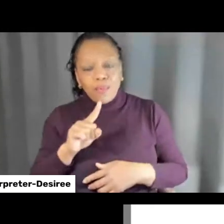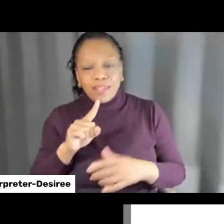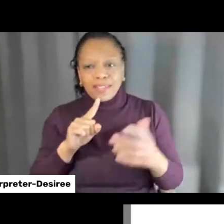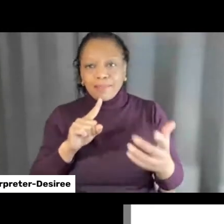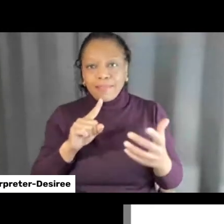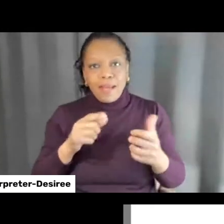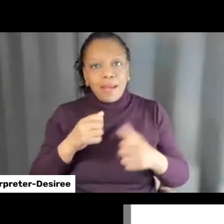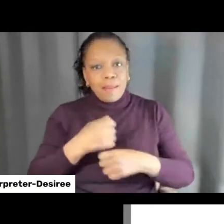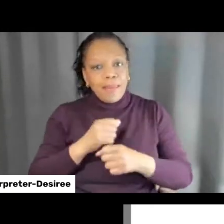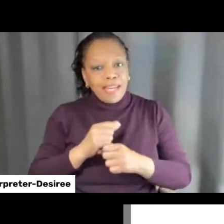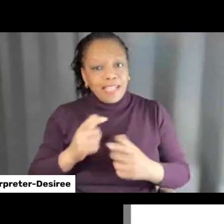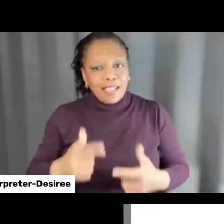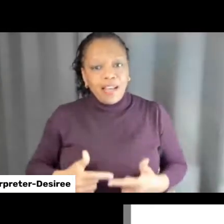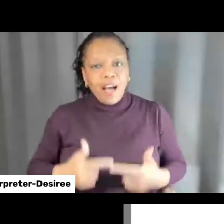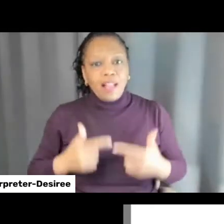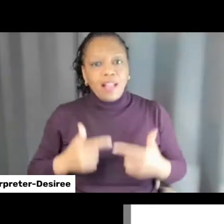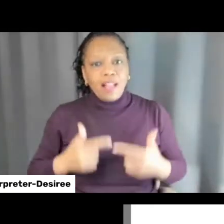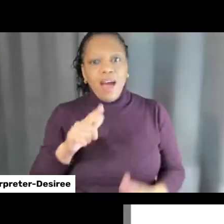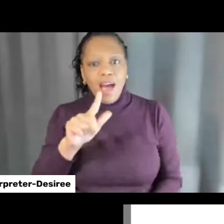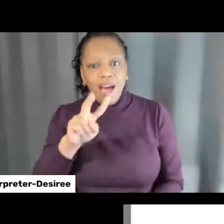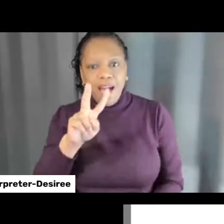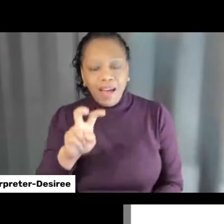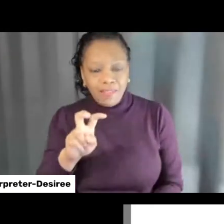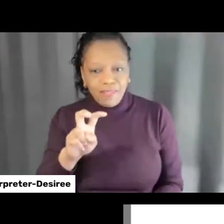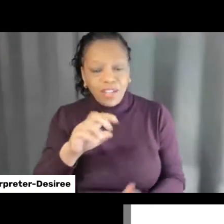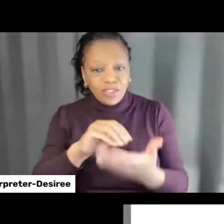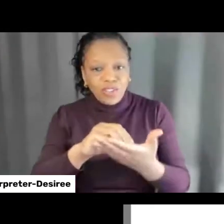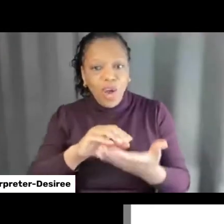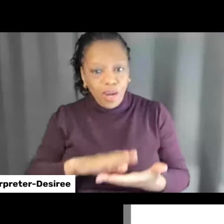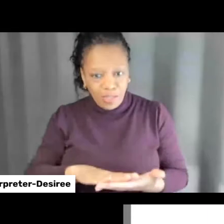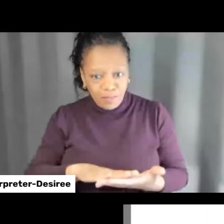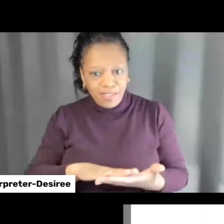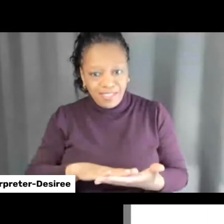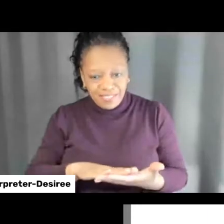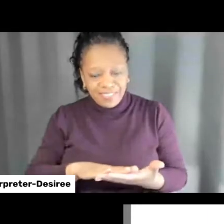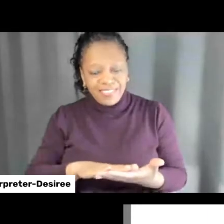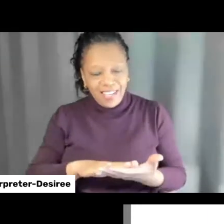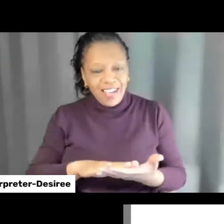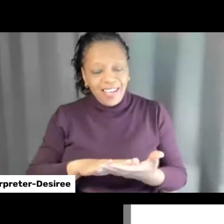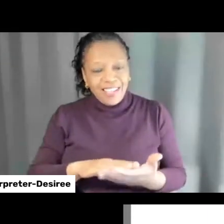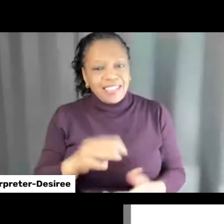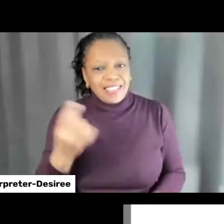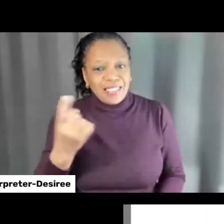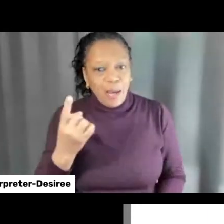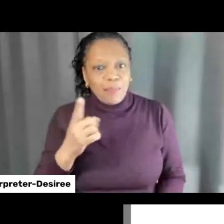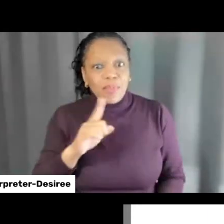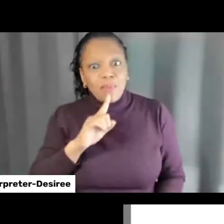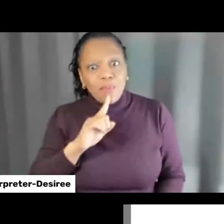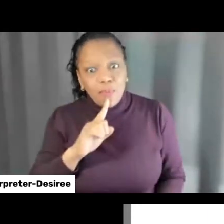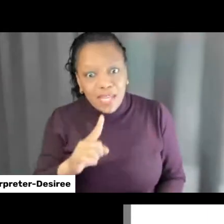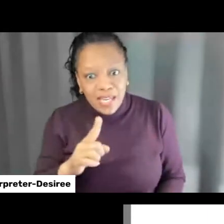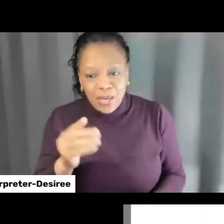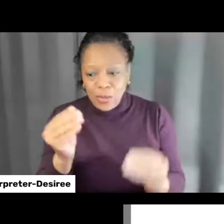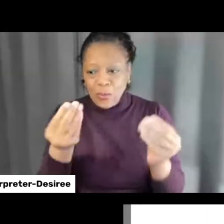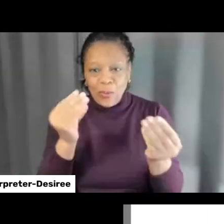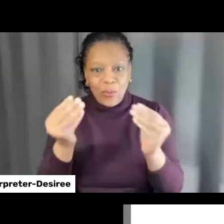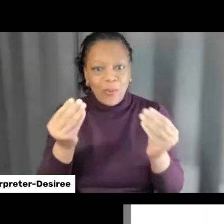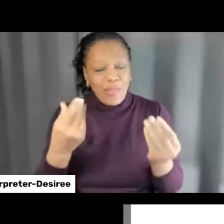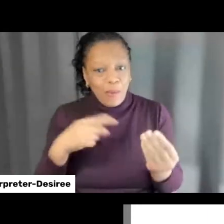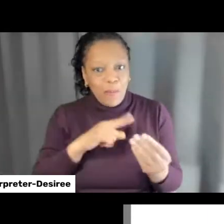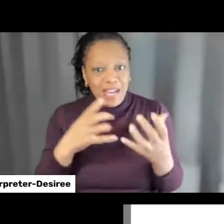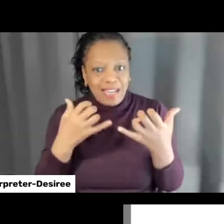and constantly living document, a living thing that we want to make sure that we're adjusting, especially